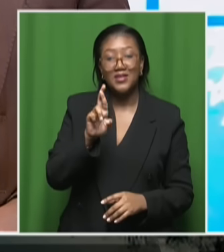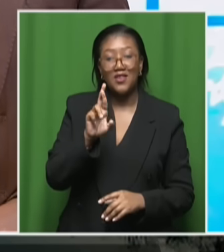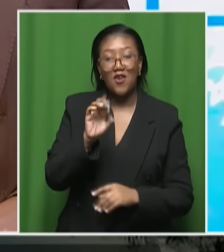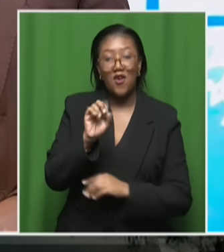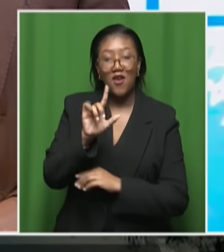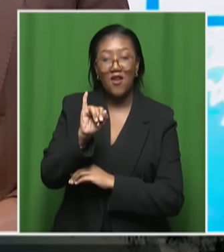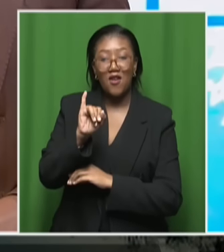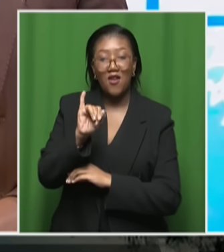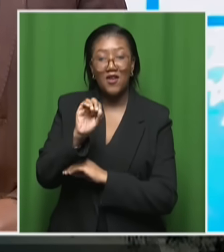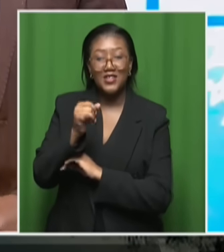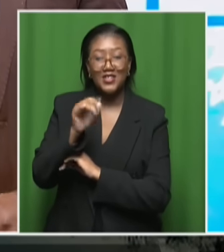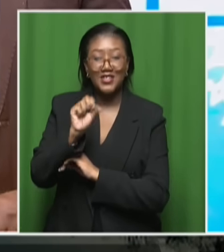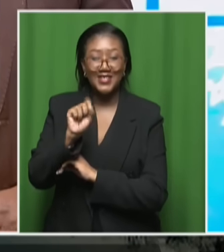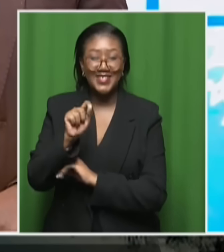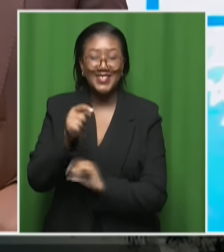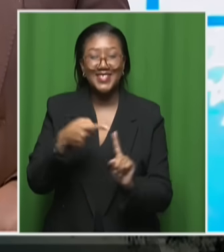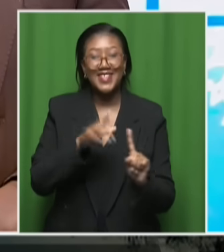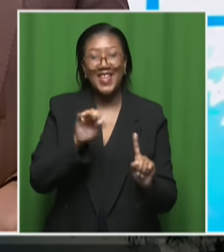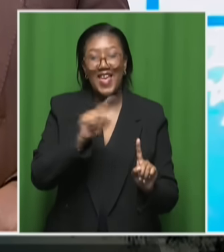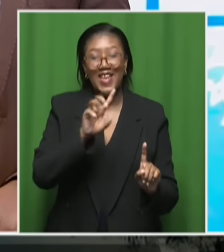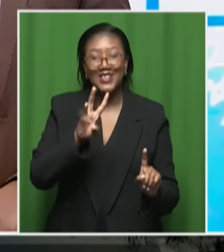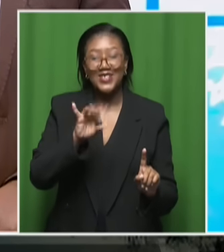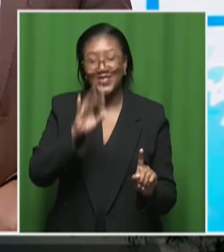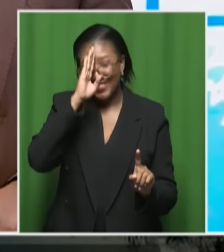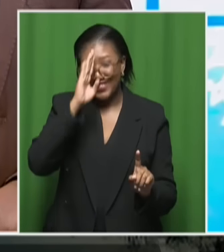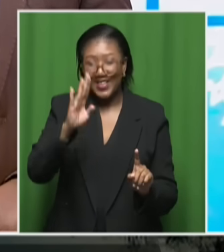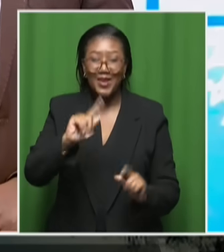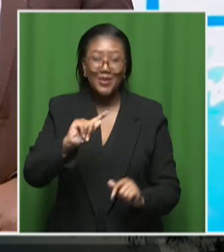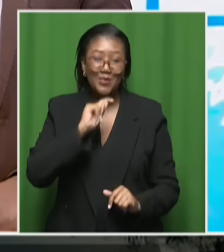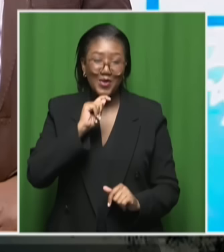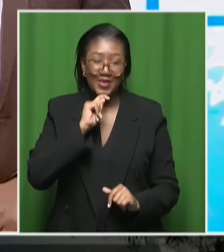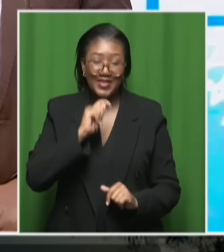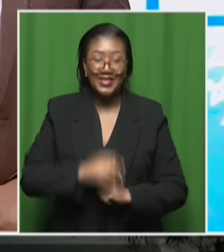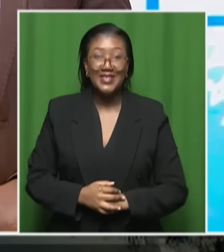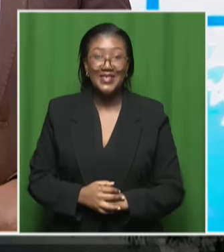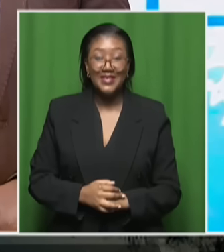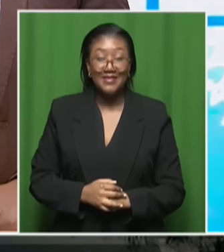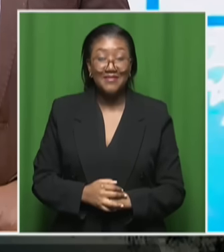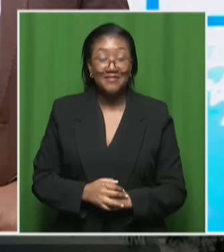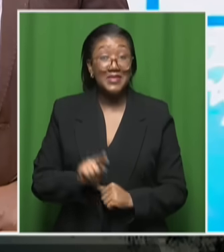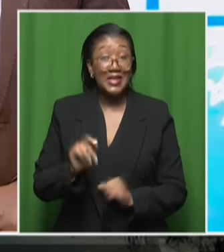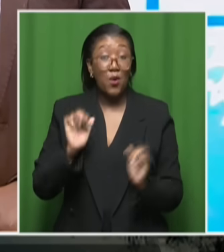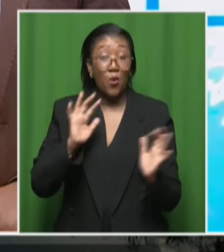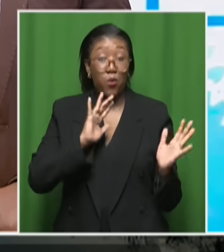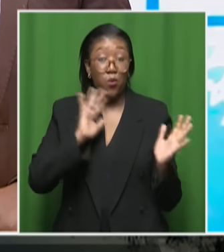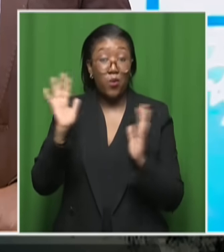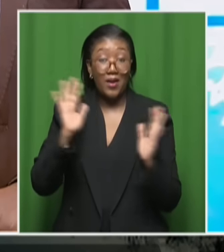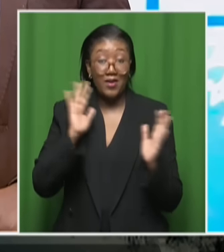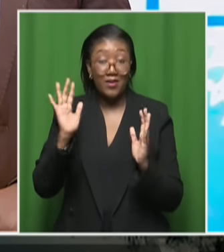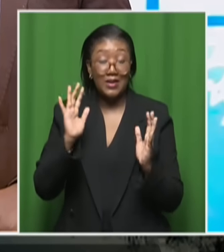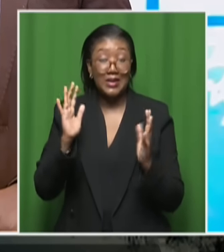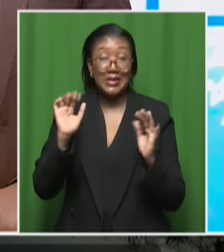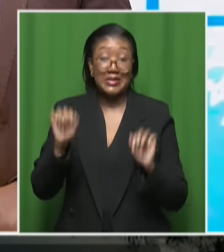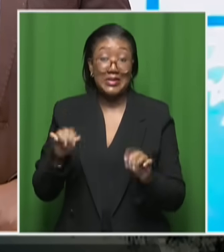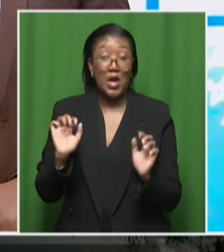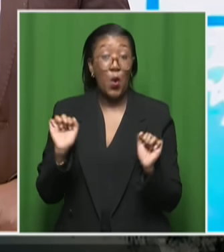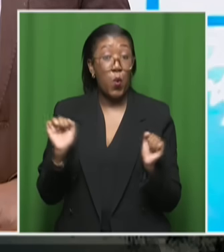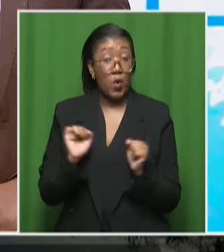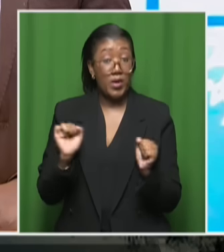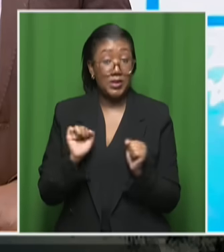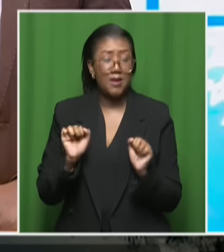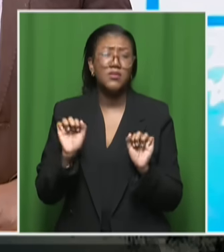dare say good morning because we know what we're bracing for. But beyond, this weather phenomenon and the fact that it is winter, tell